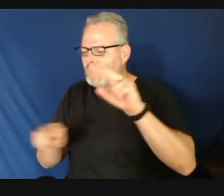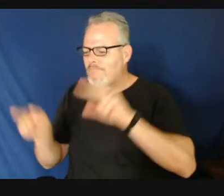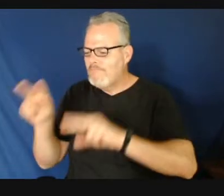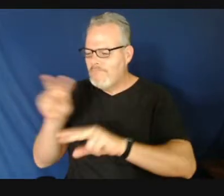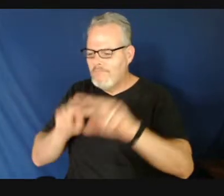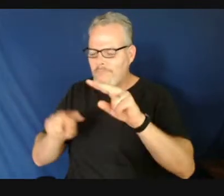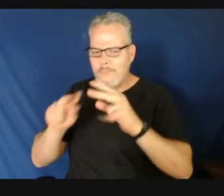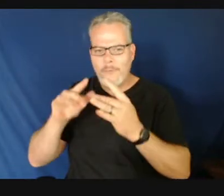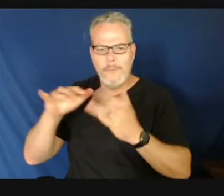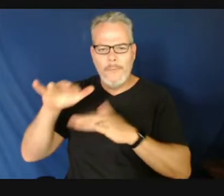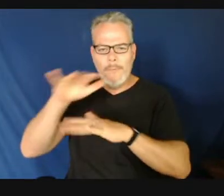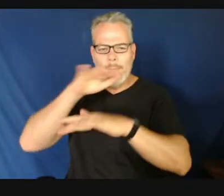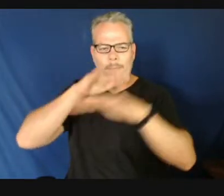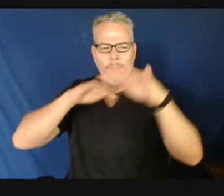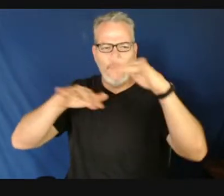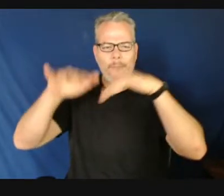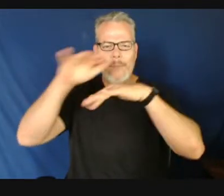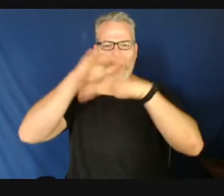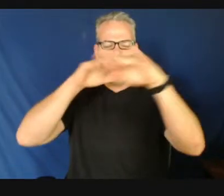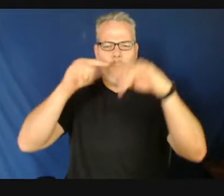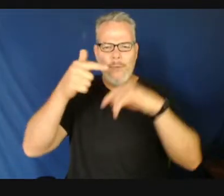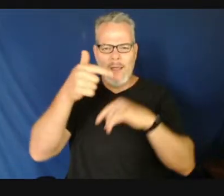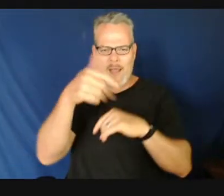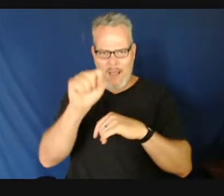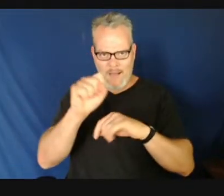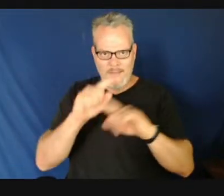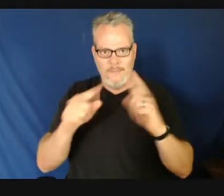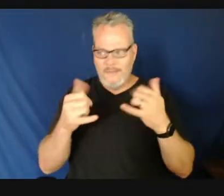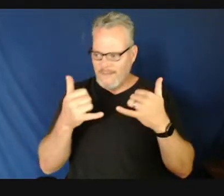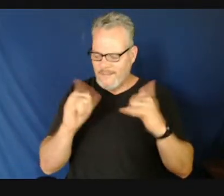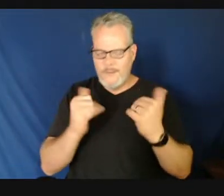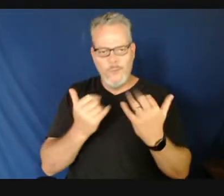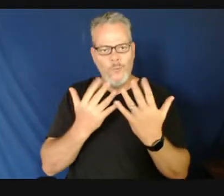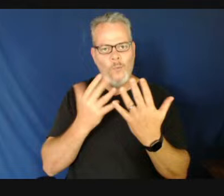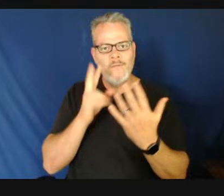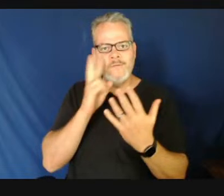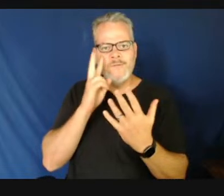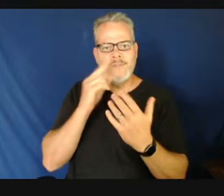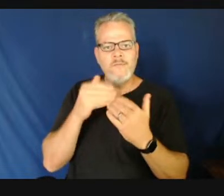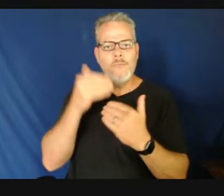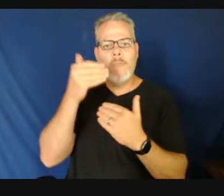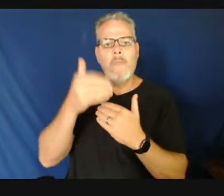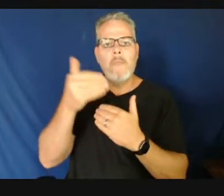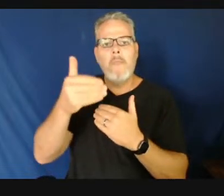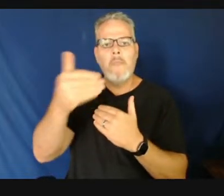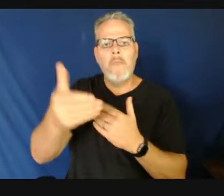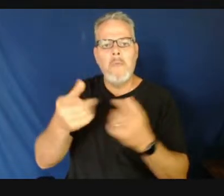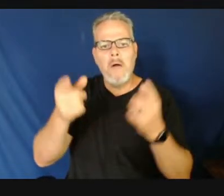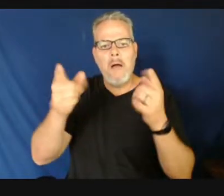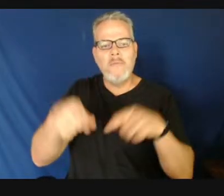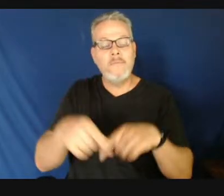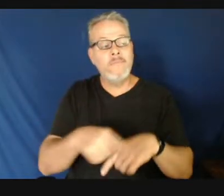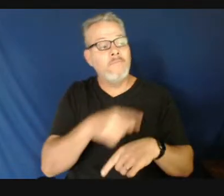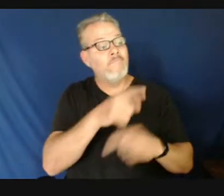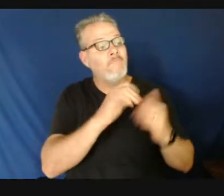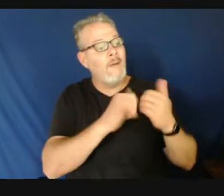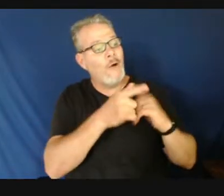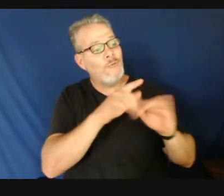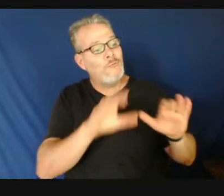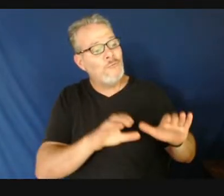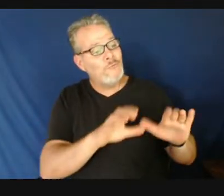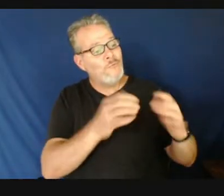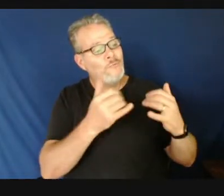waiting for the next chapter of activity here for this episode, Dane. Episode 18. How are you today? Doing good, yeah.